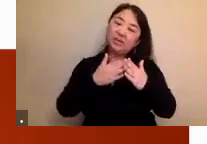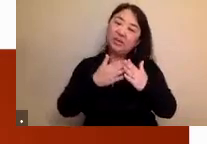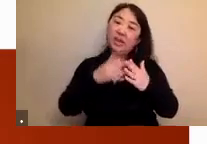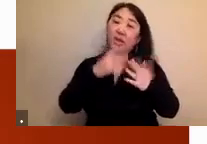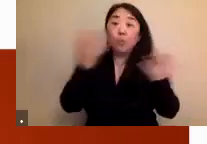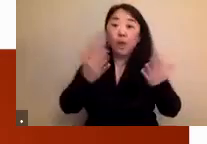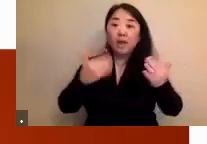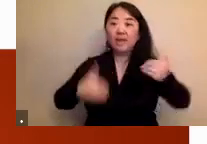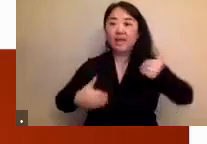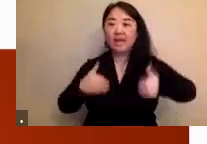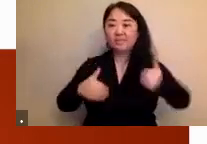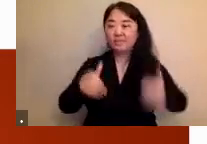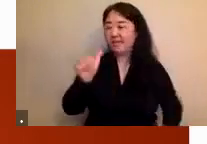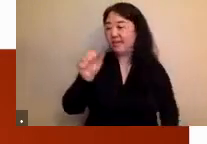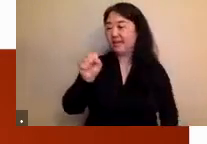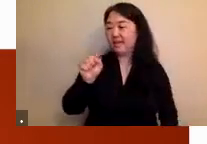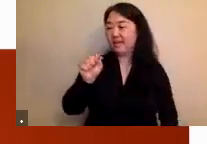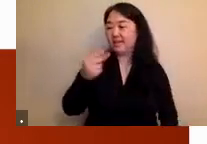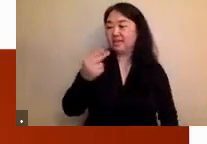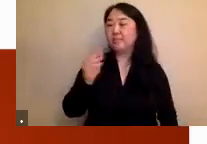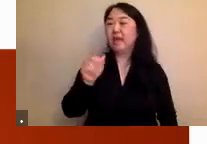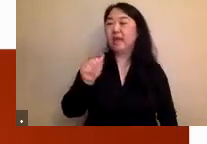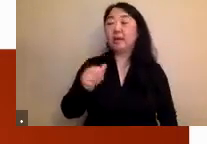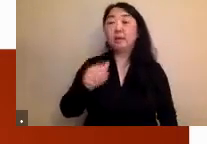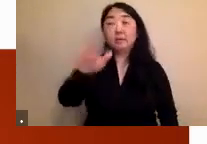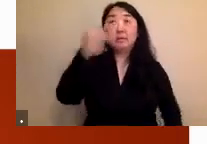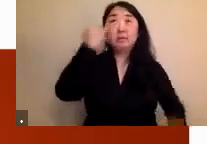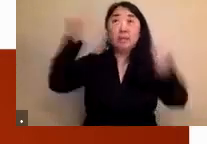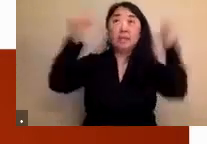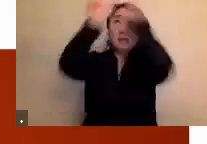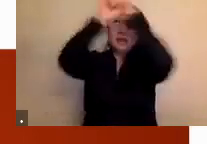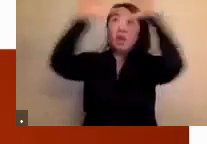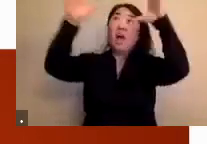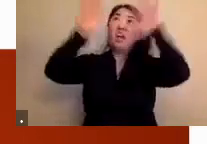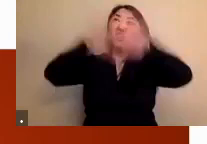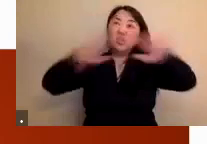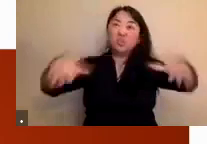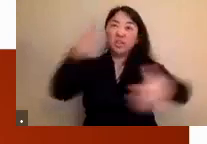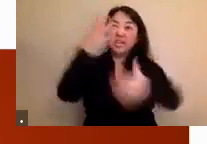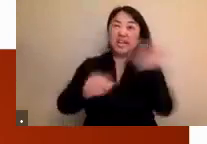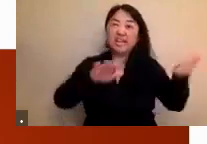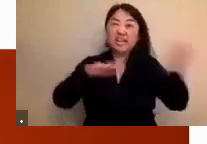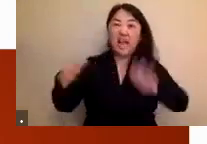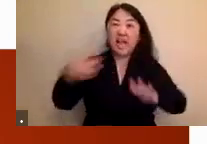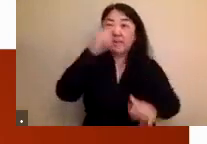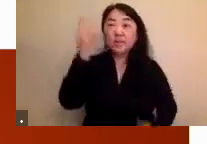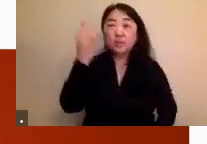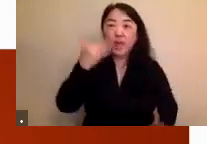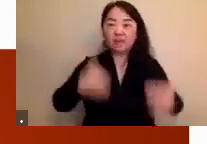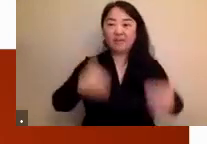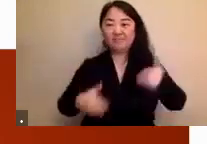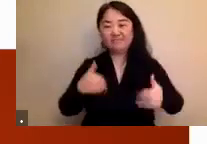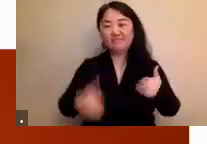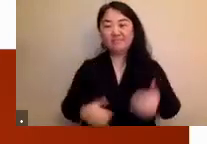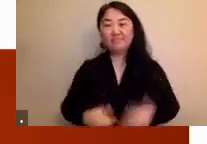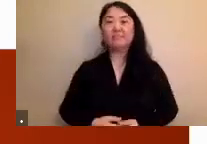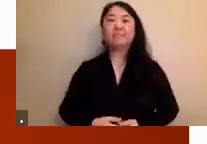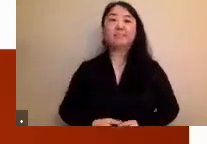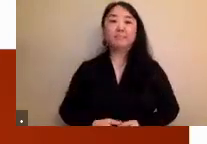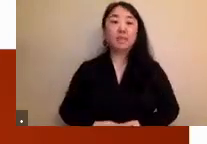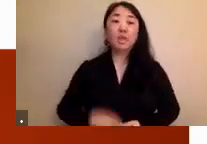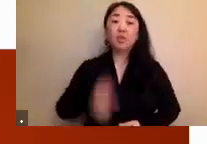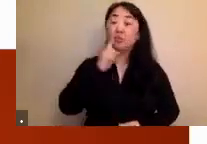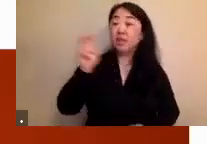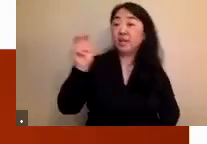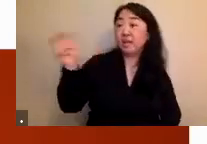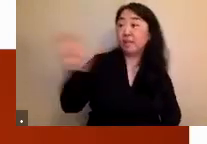asthma. Imagine children dying. That's the number one cause of death in them. And commutes are higher for people who